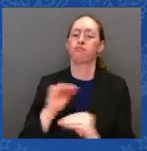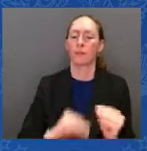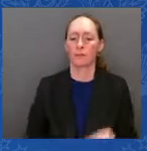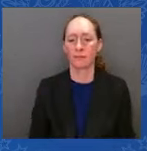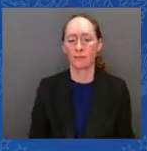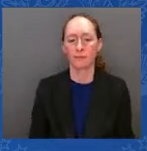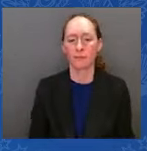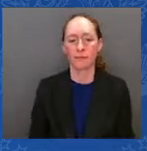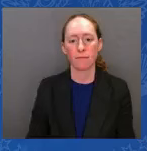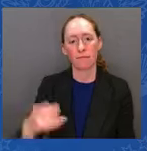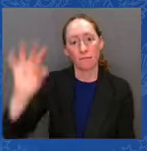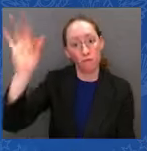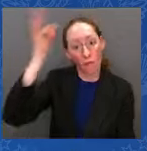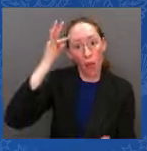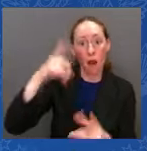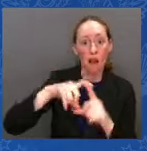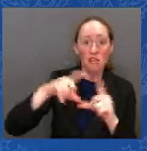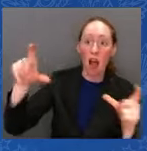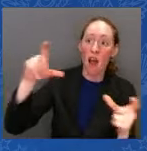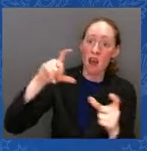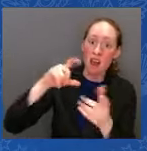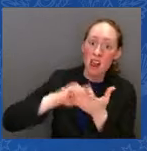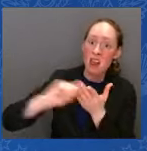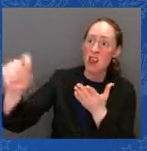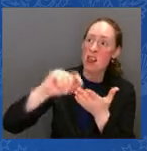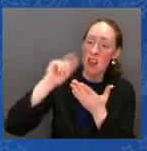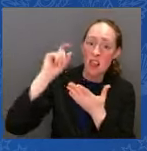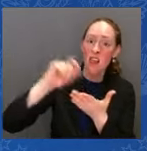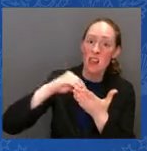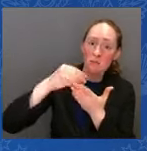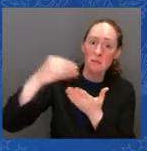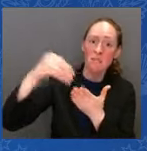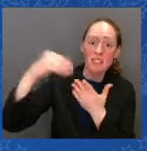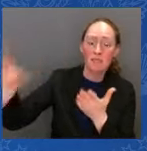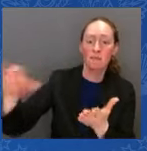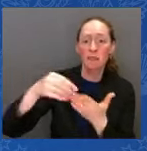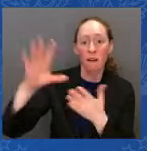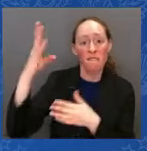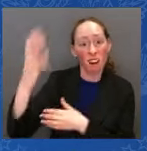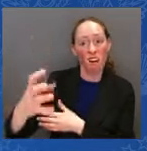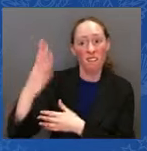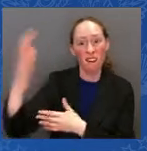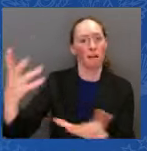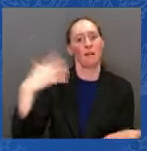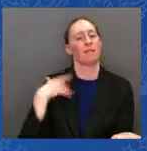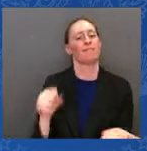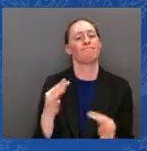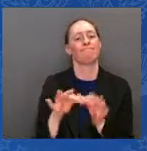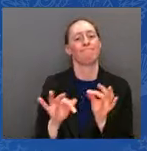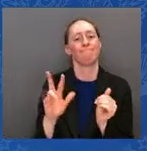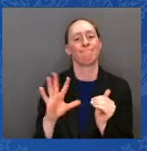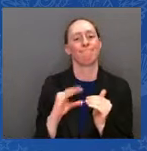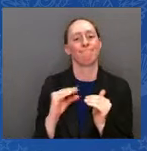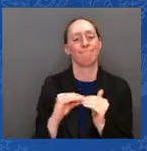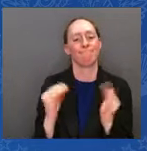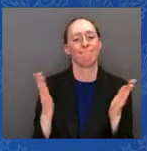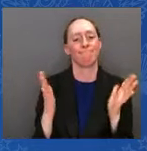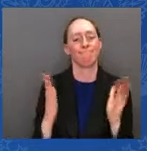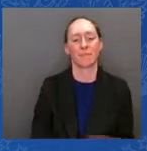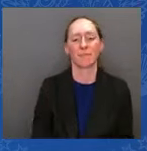for $400. It writes a check for $35. Look, Inflation Reduction Act also makes the